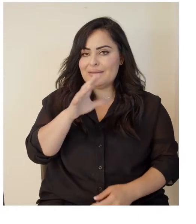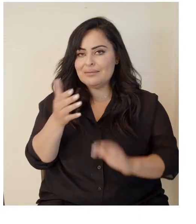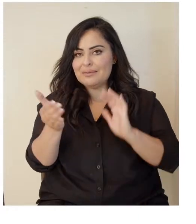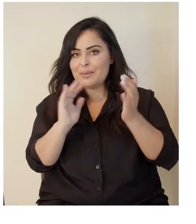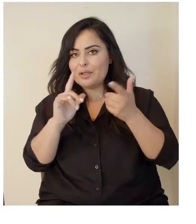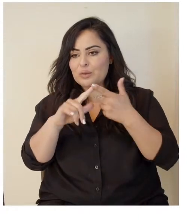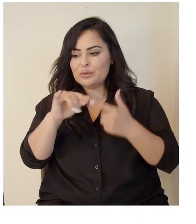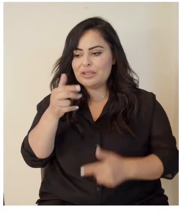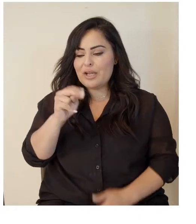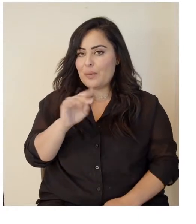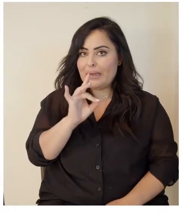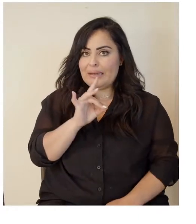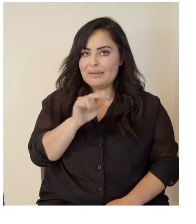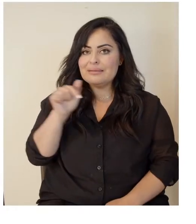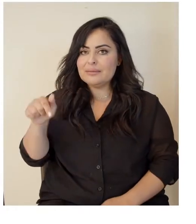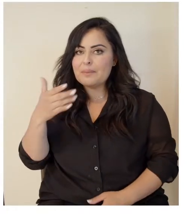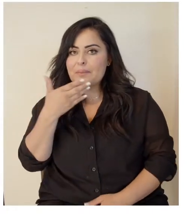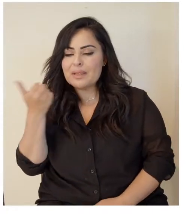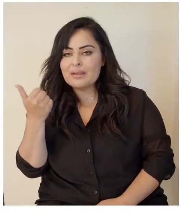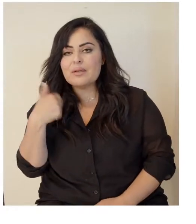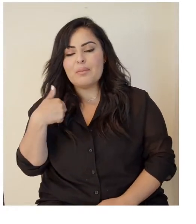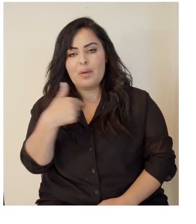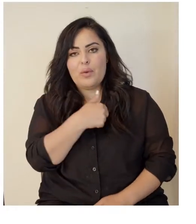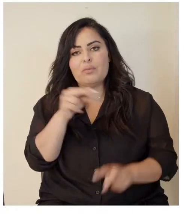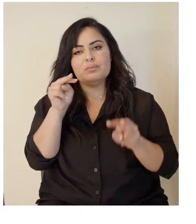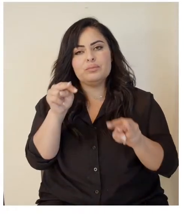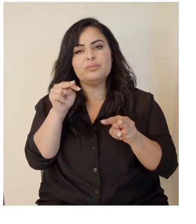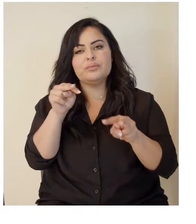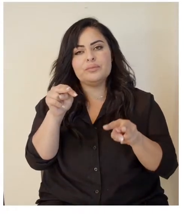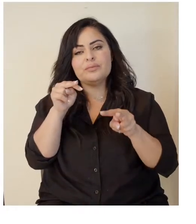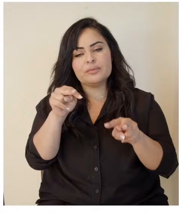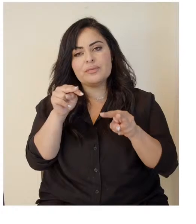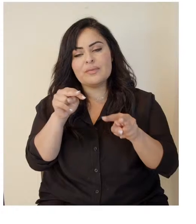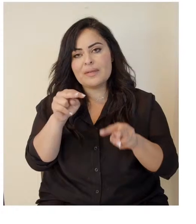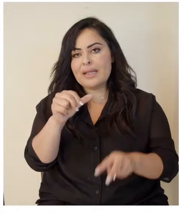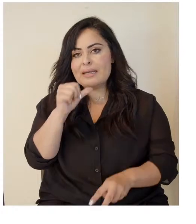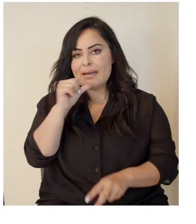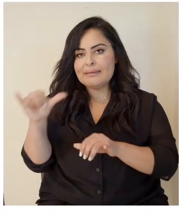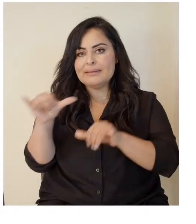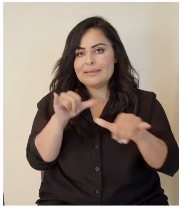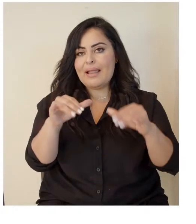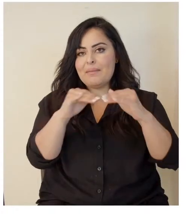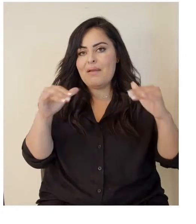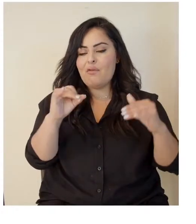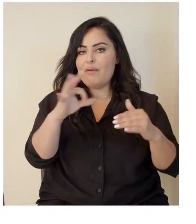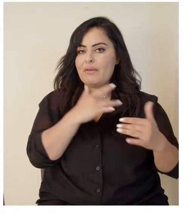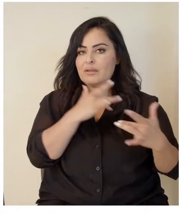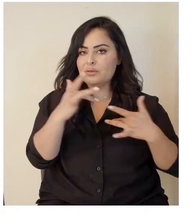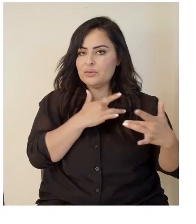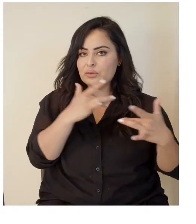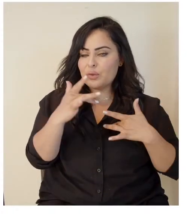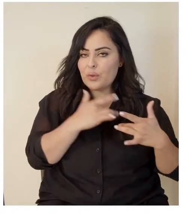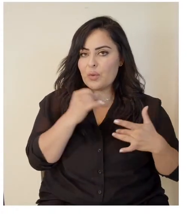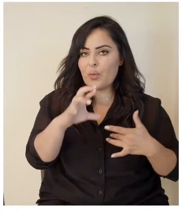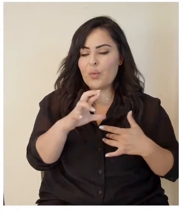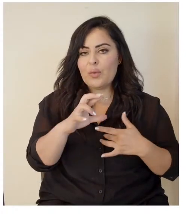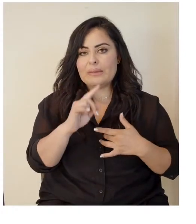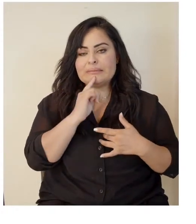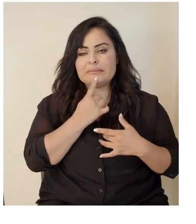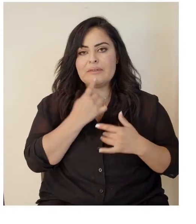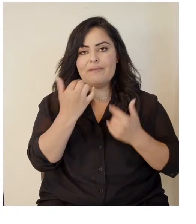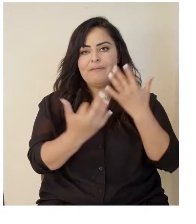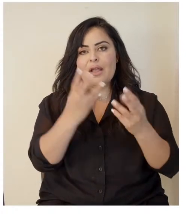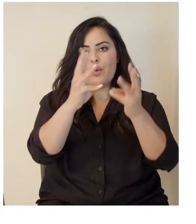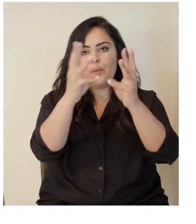So although it's certainly something that we're watching closely, it's nowhere near the level of concern or critical fire weather as what we saw